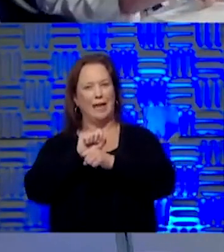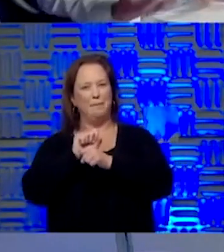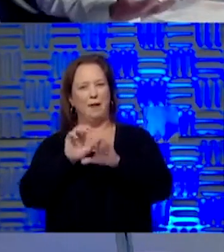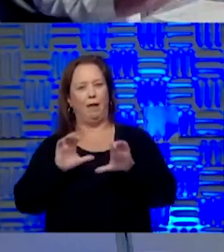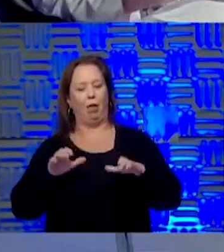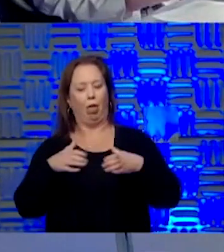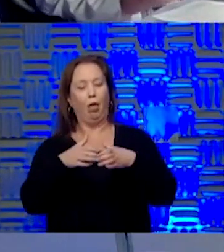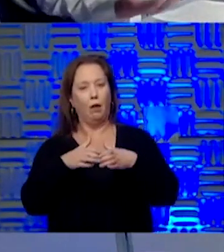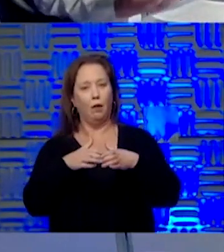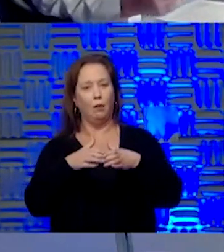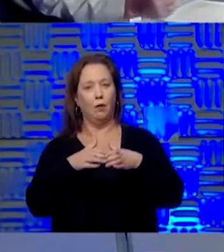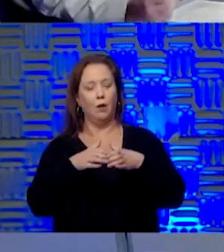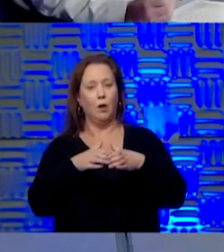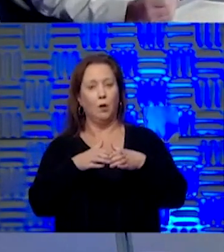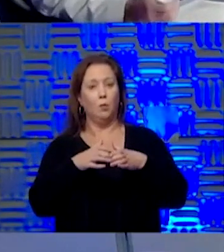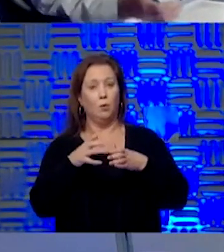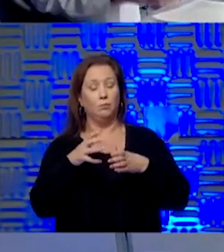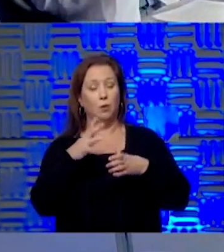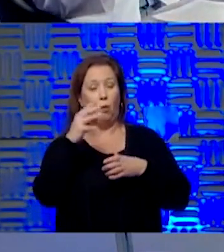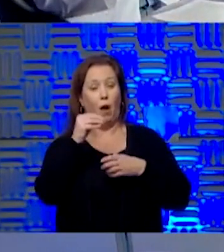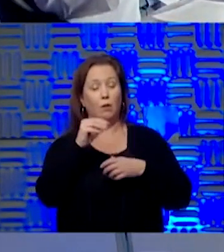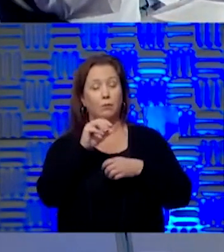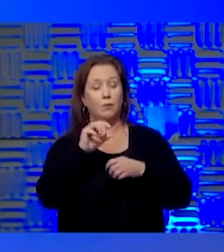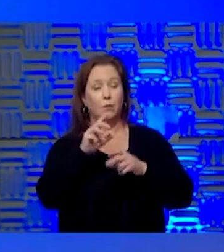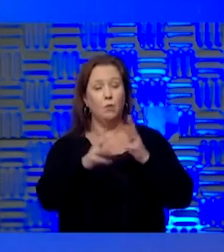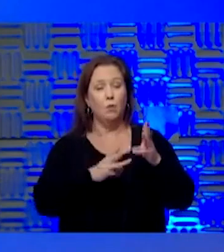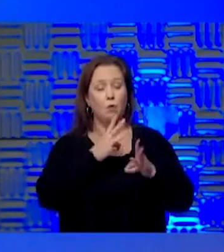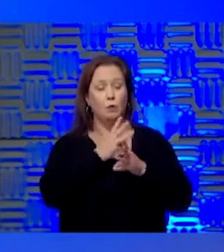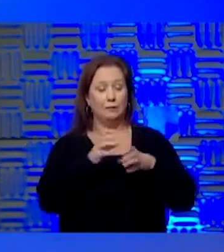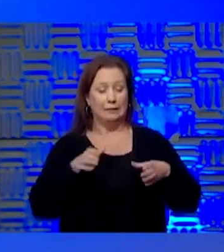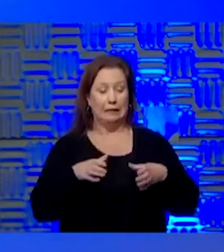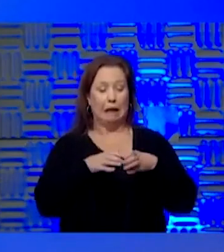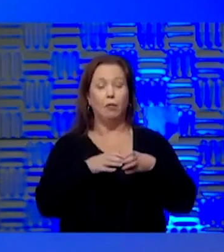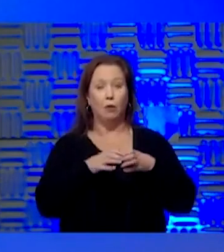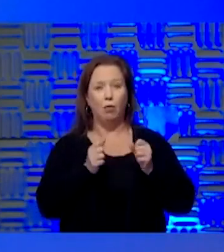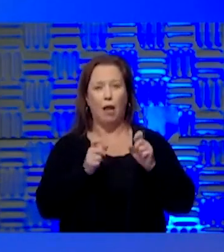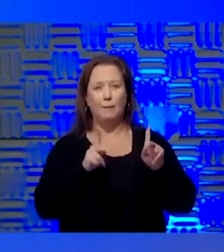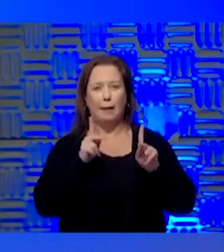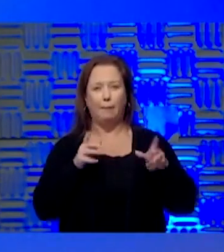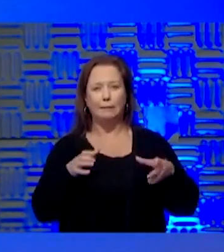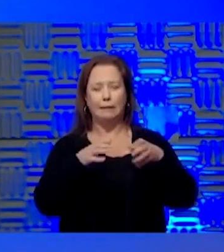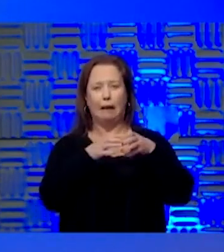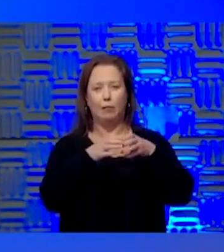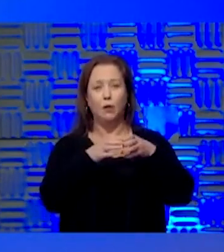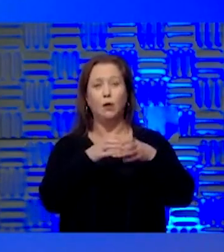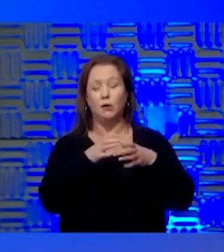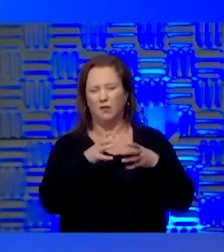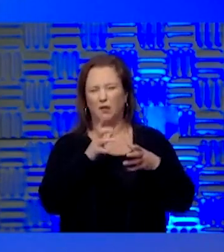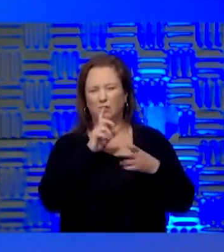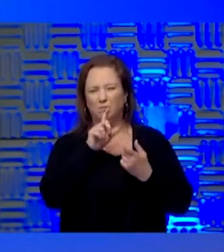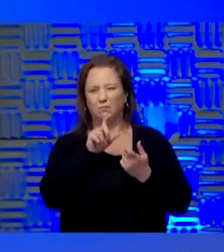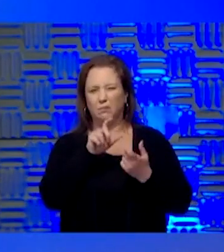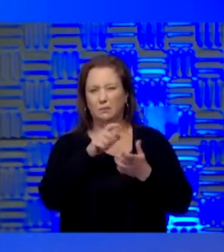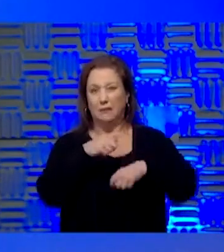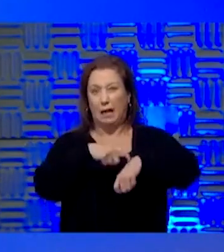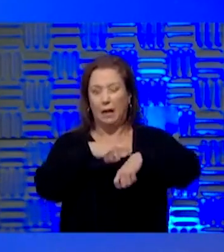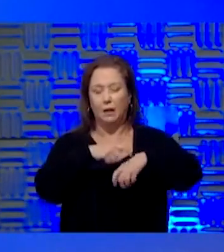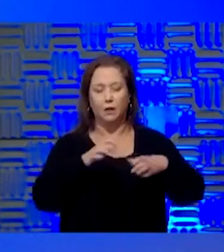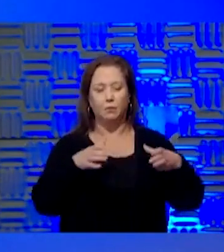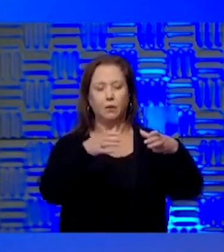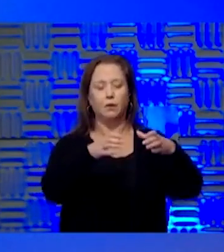microcosms of places we may go in society because they are together. There's a lot of people together for some amount of time, and